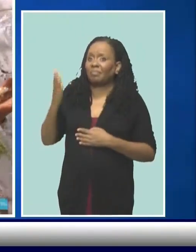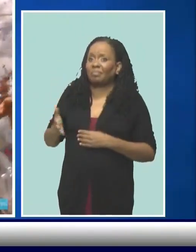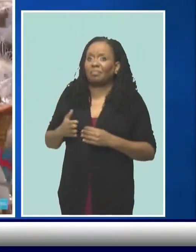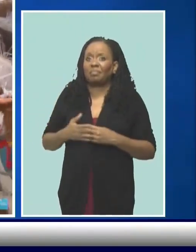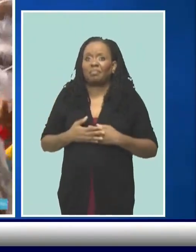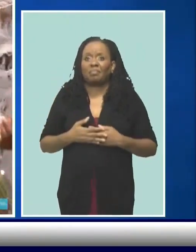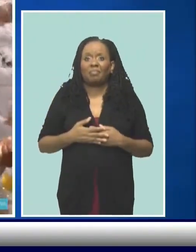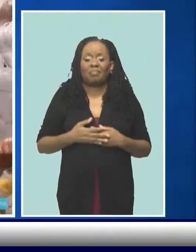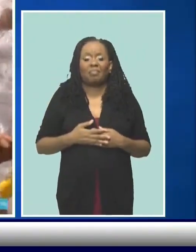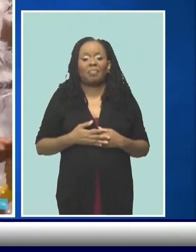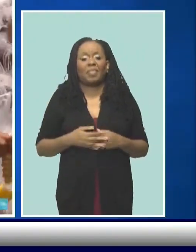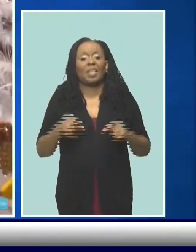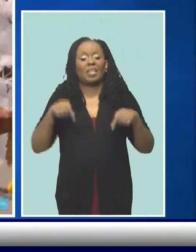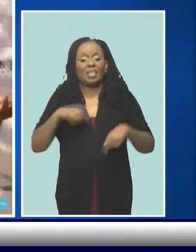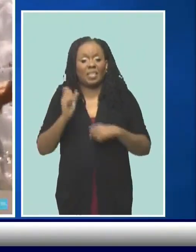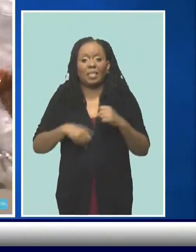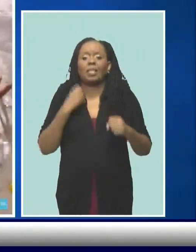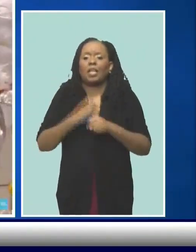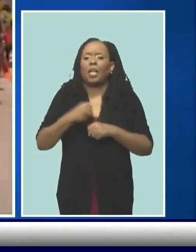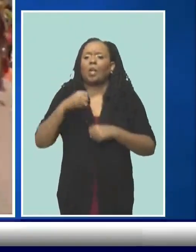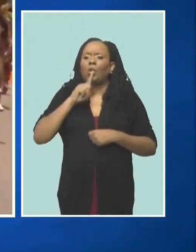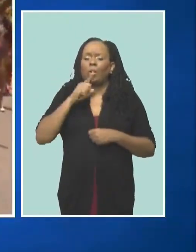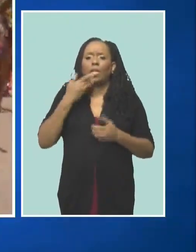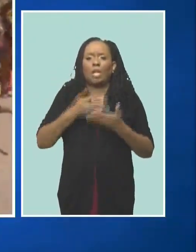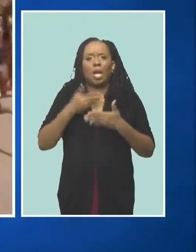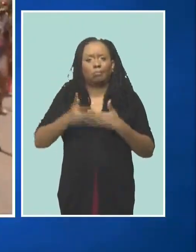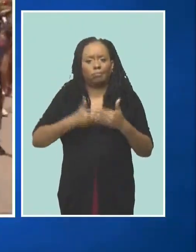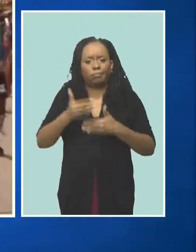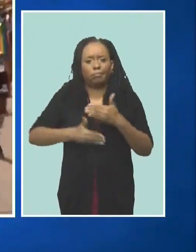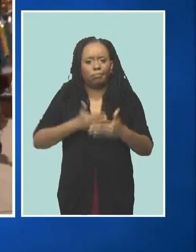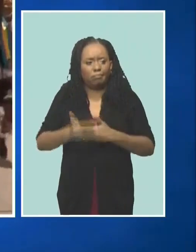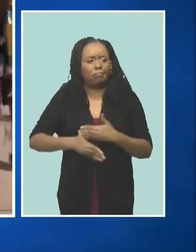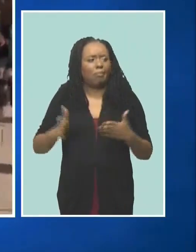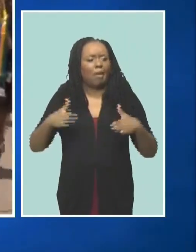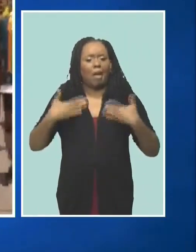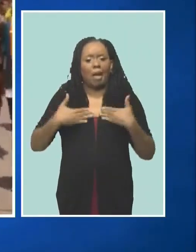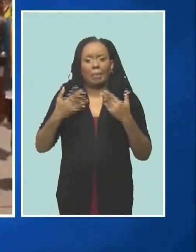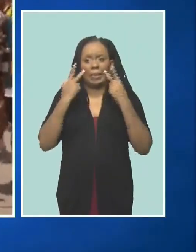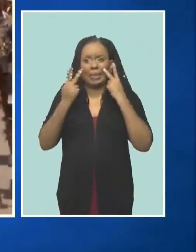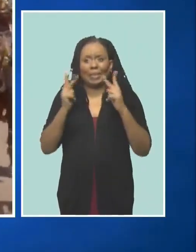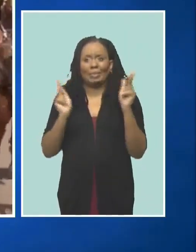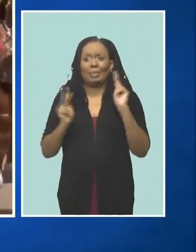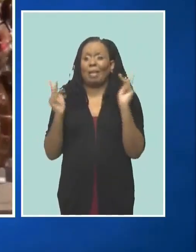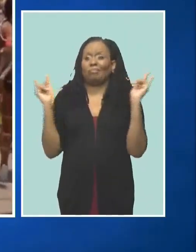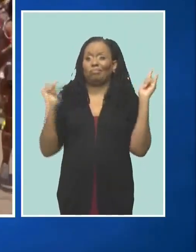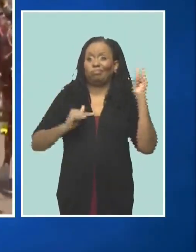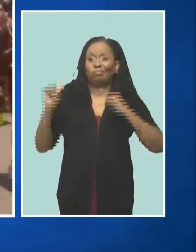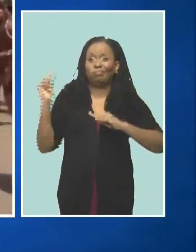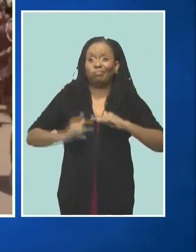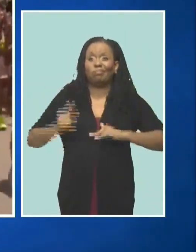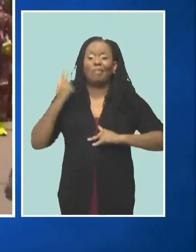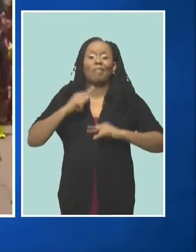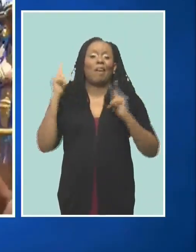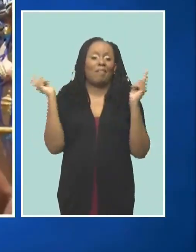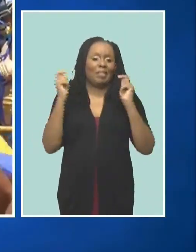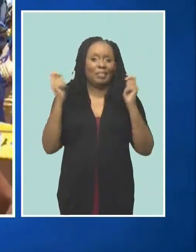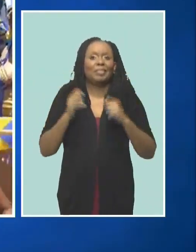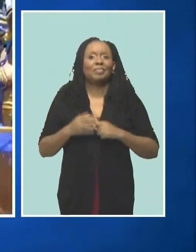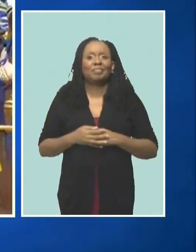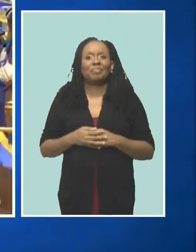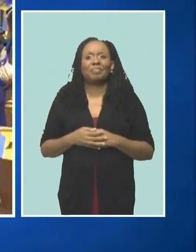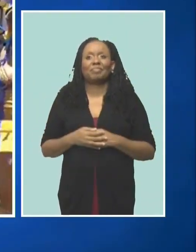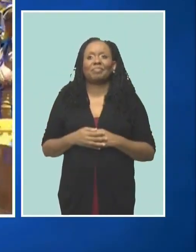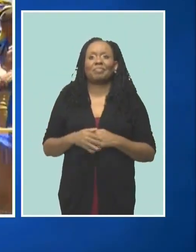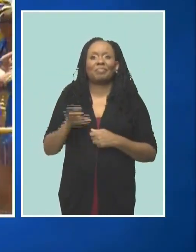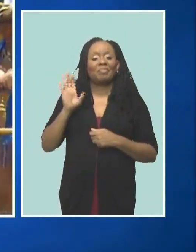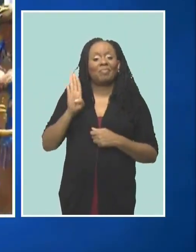most of the year, and August certainly is. So we are happy to see the people coming into the island for the festival. And veteran band leader